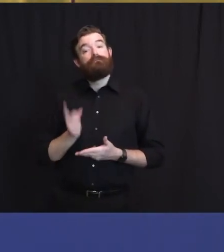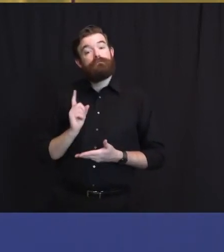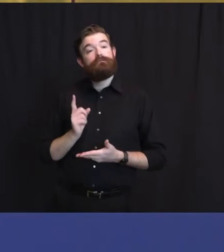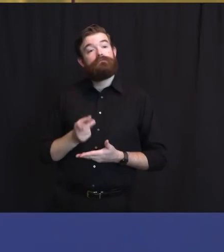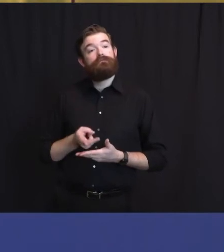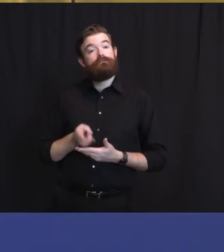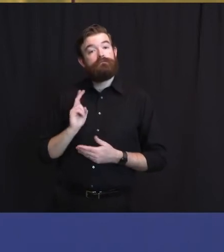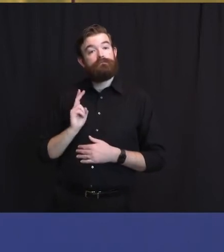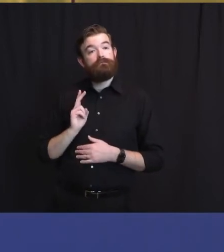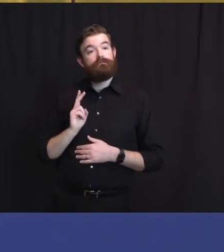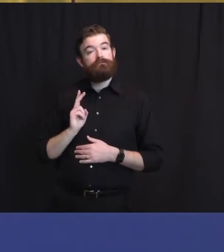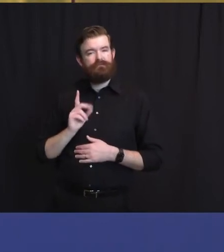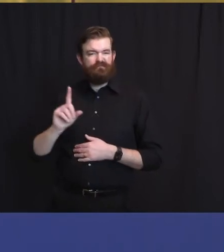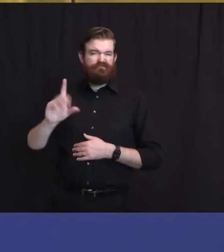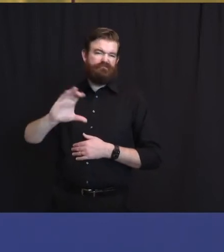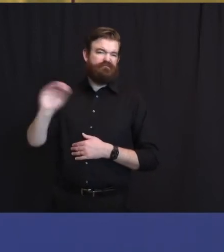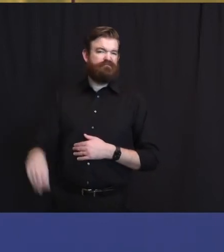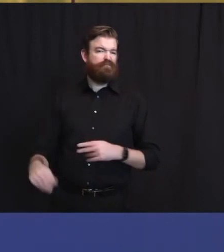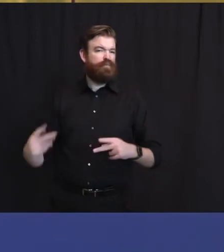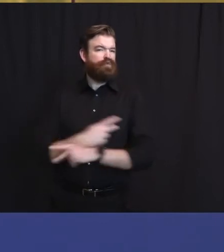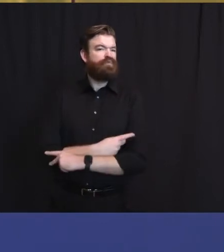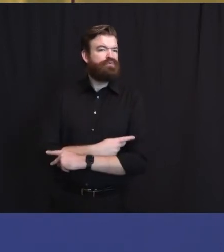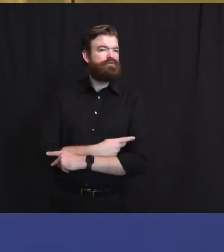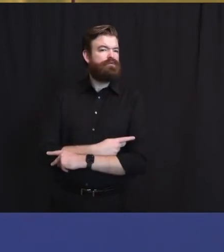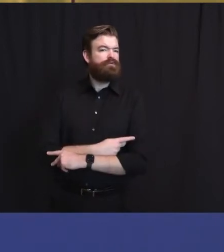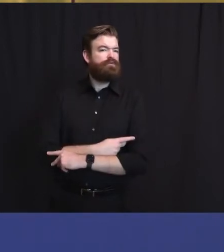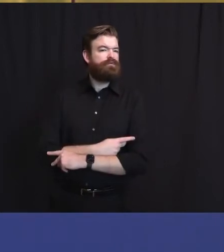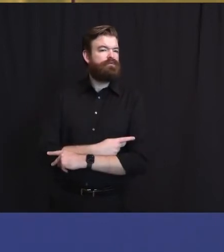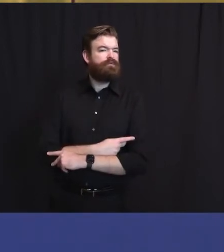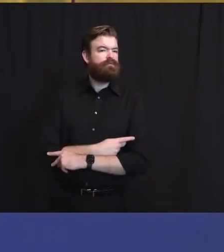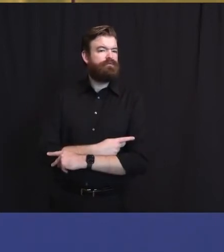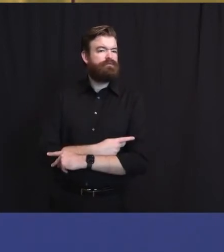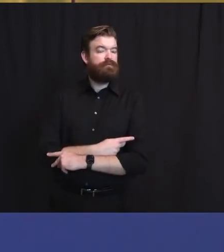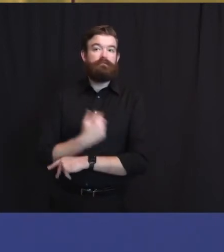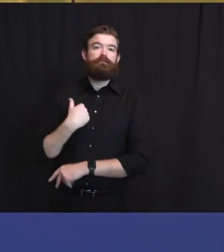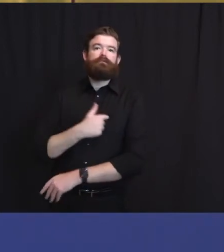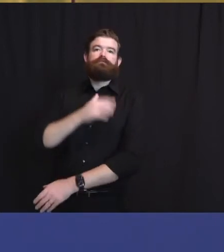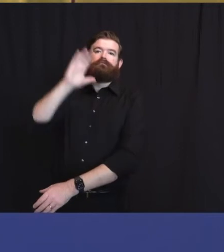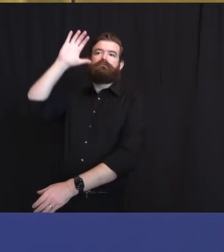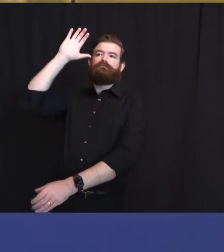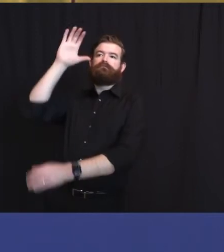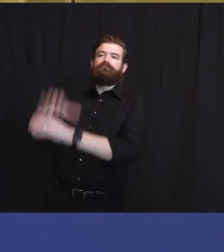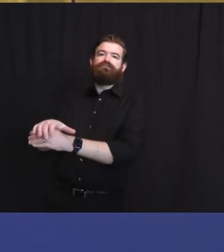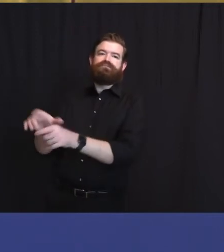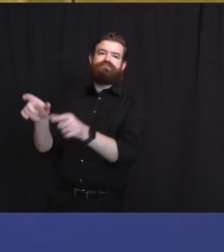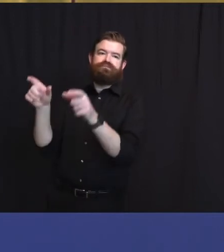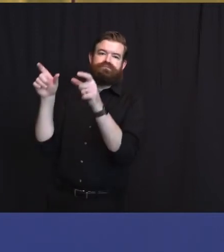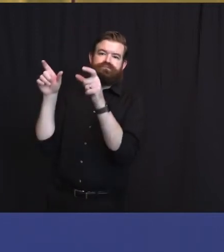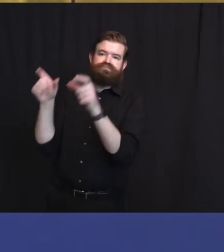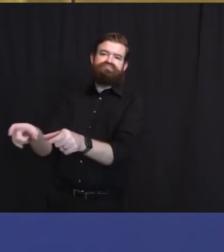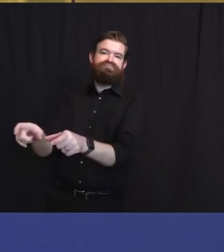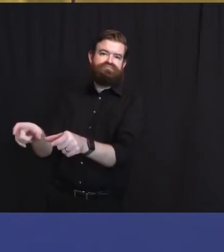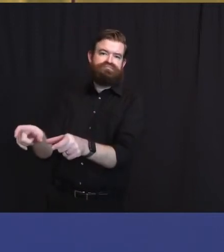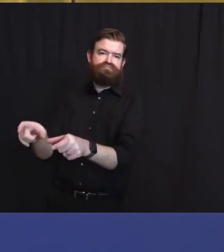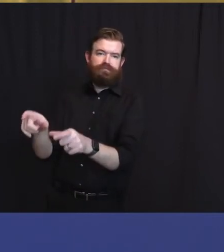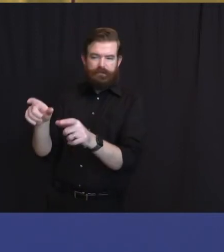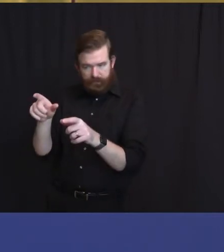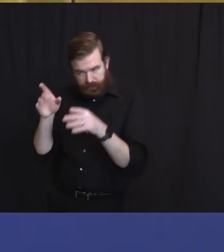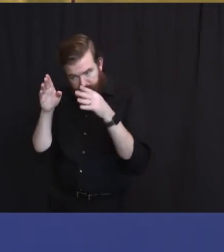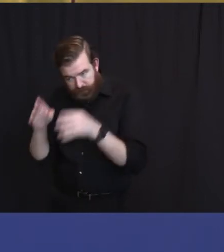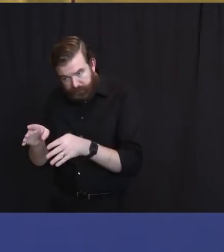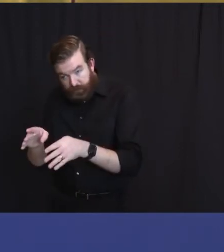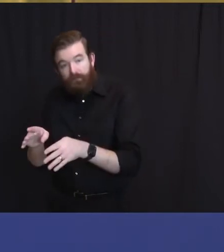in the sort of the SWAT team approach, getting in there with the variety of resources that your folks bring to the table, clearly has begun to have